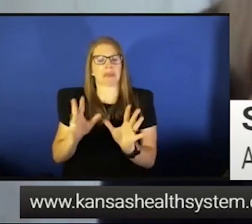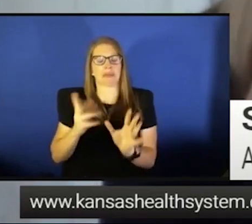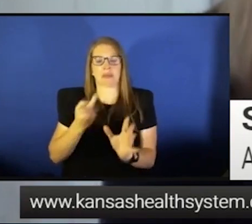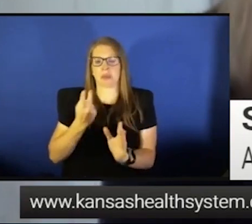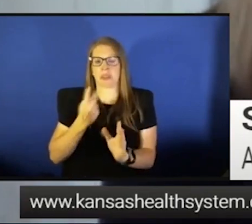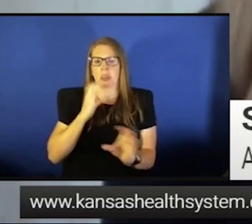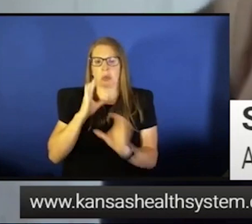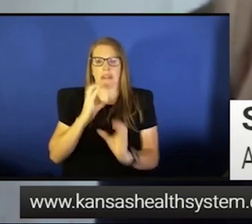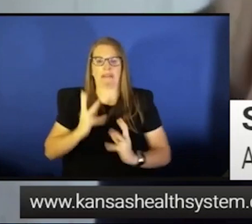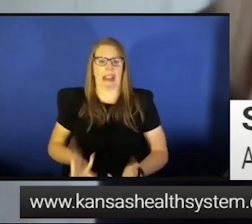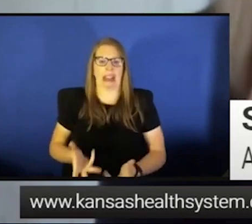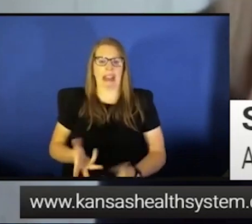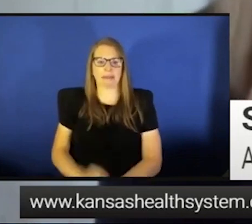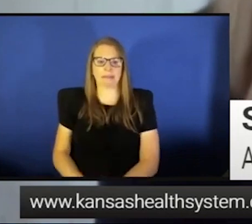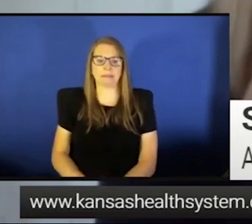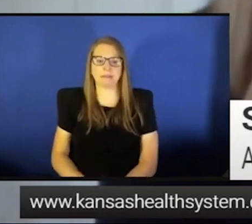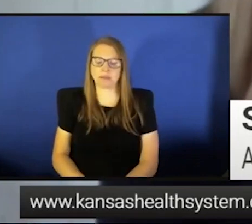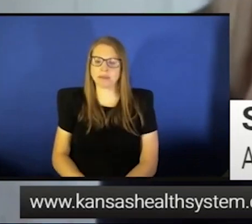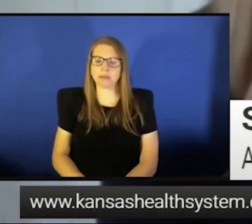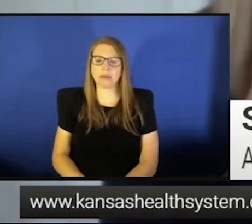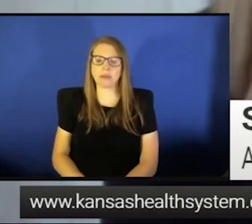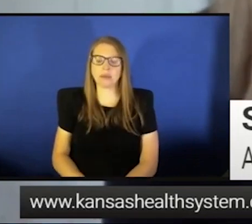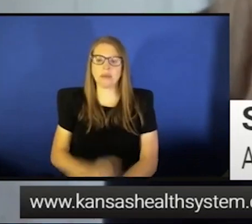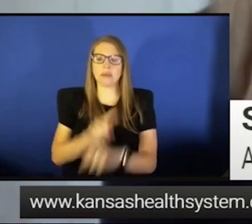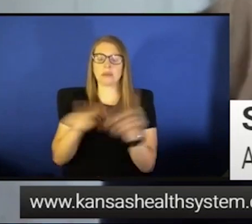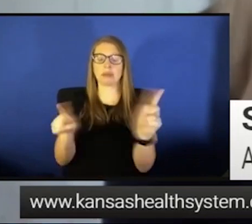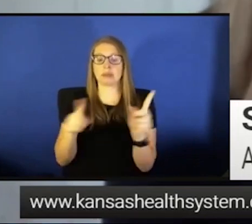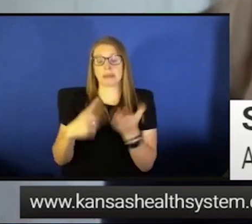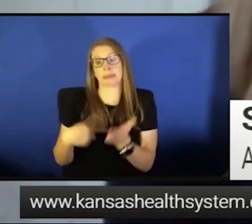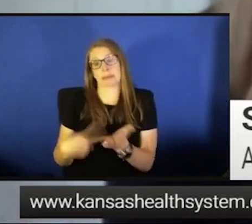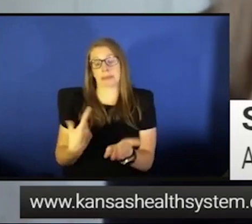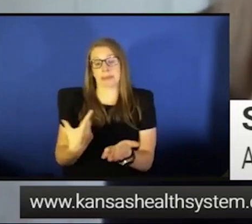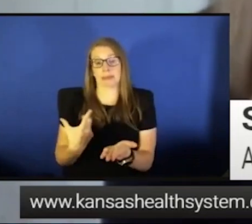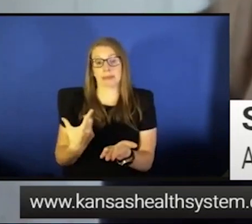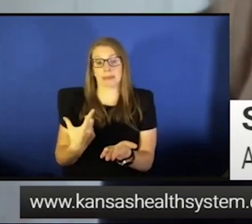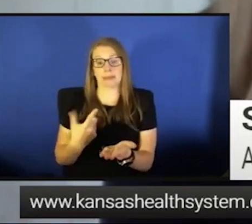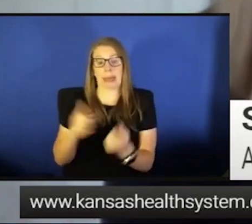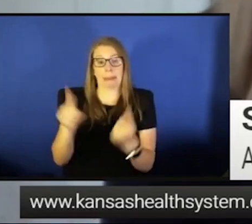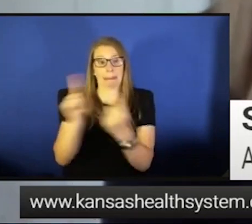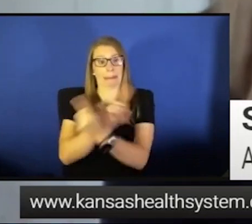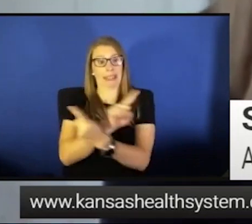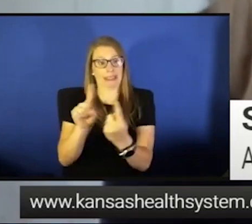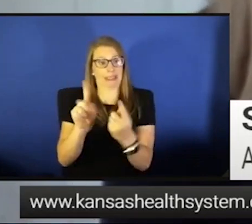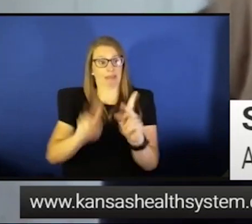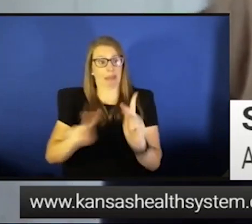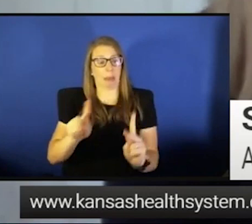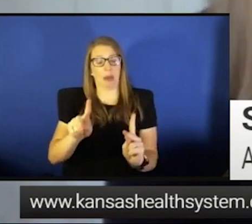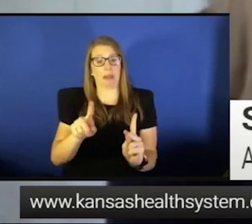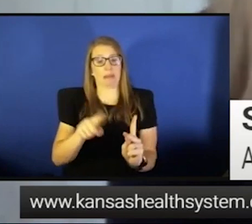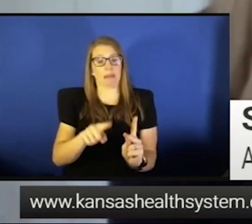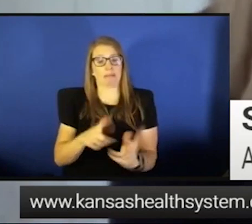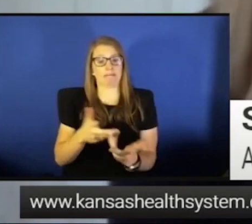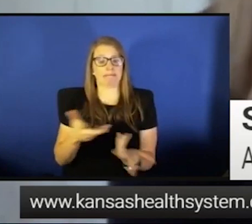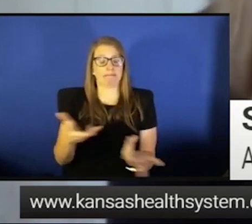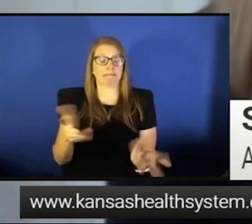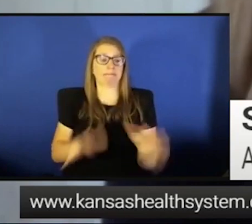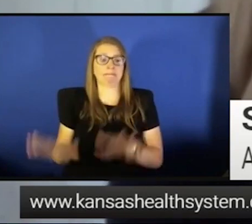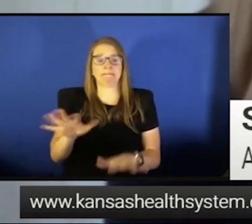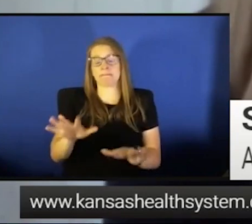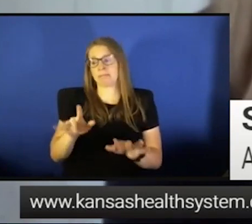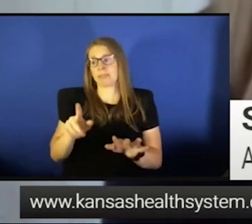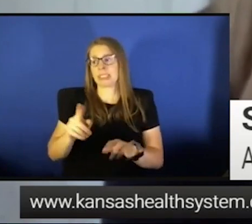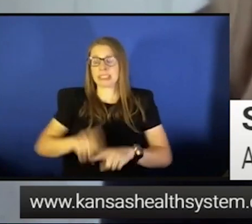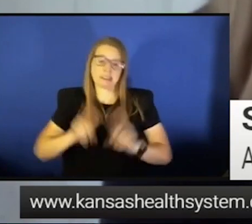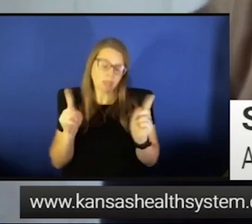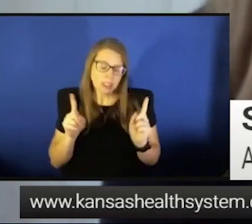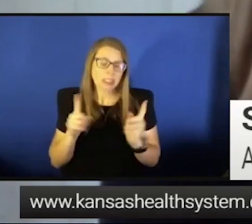communicate fine, but sometimes she meets people, and it's different,